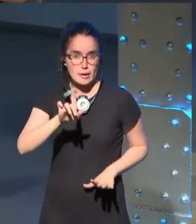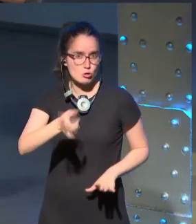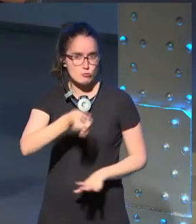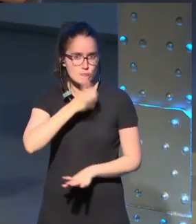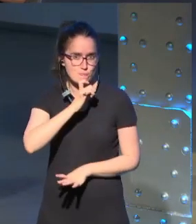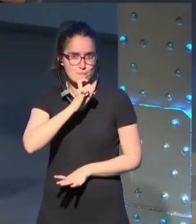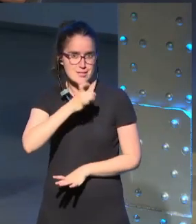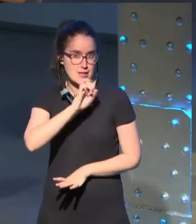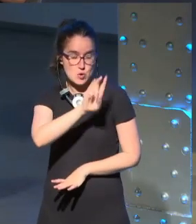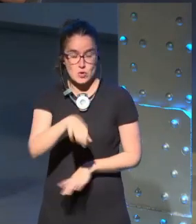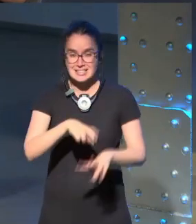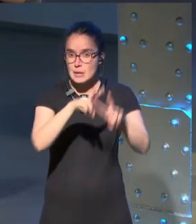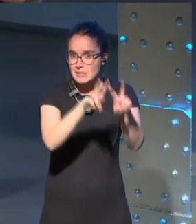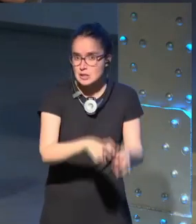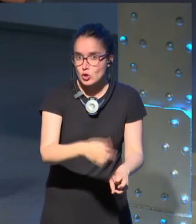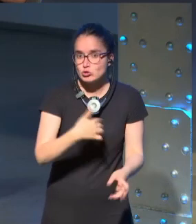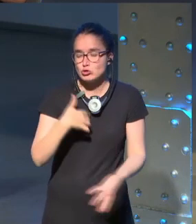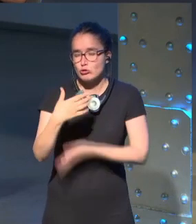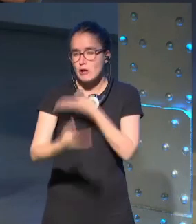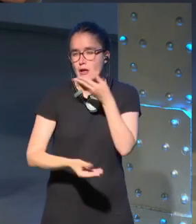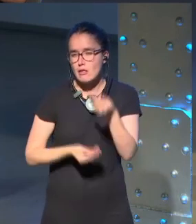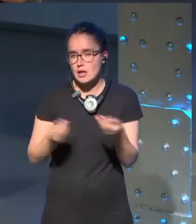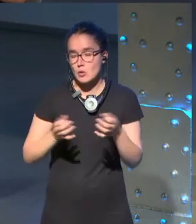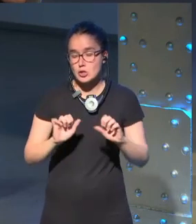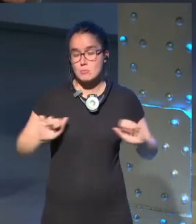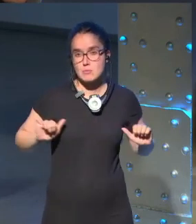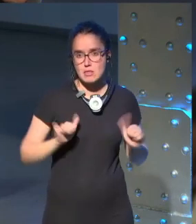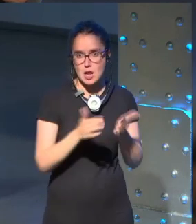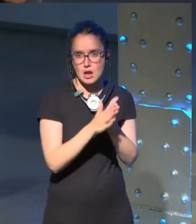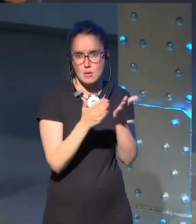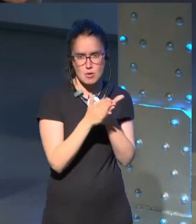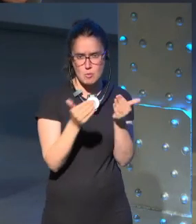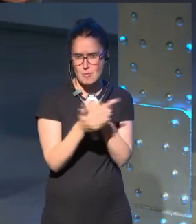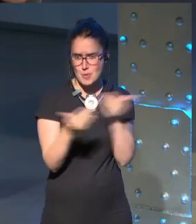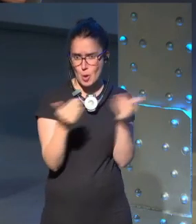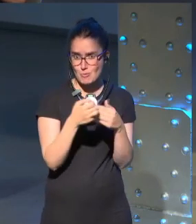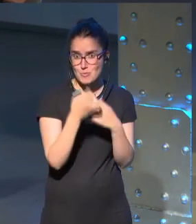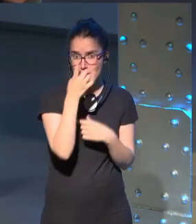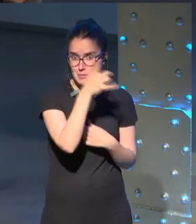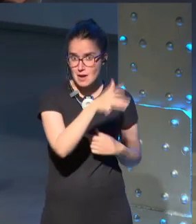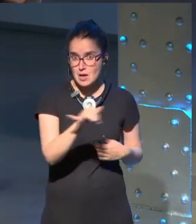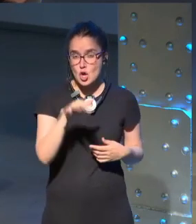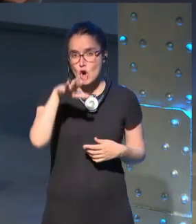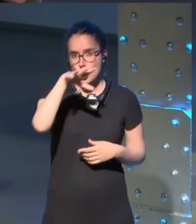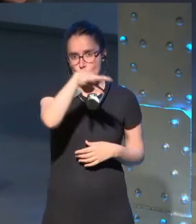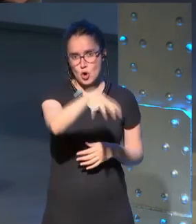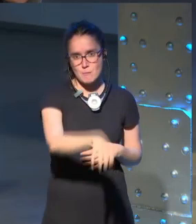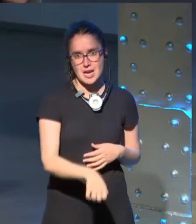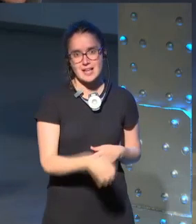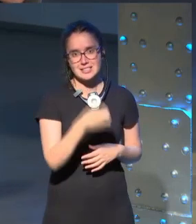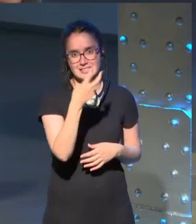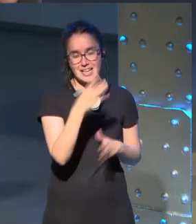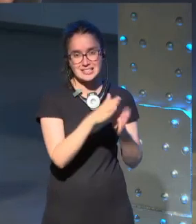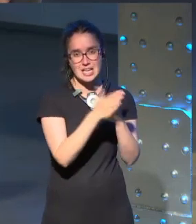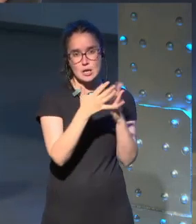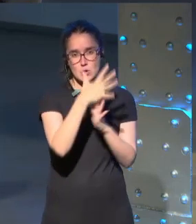What I did originally when I was writing the first book, I bought 3 textbooks on